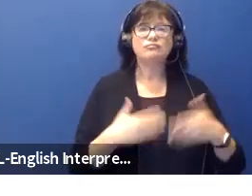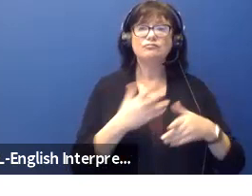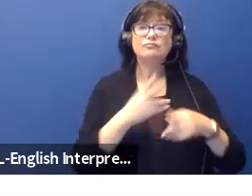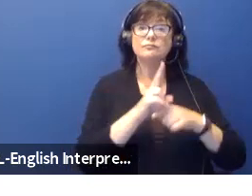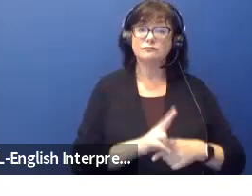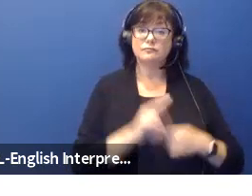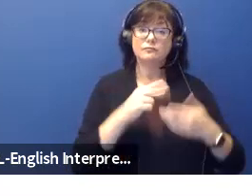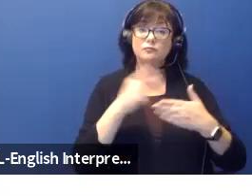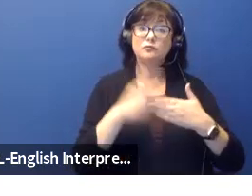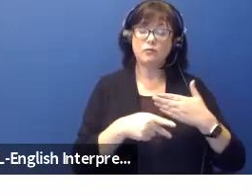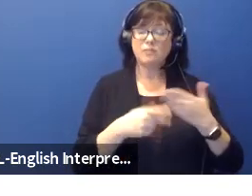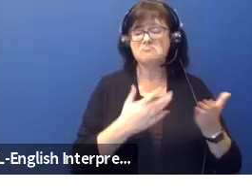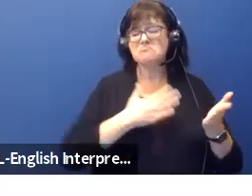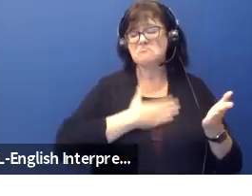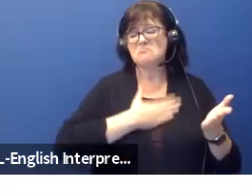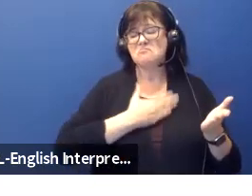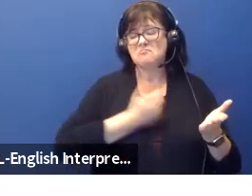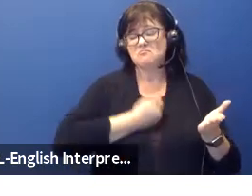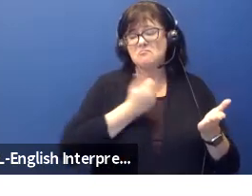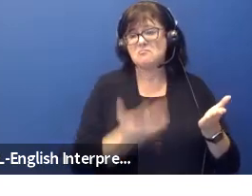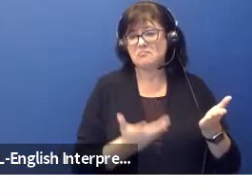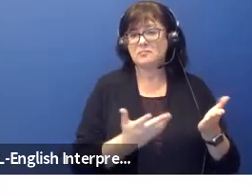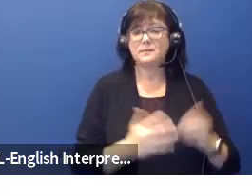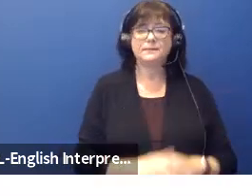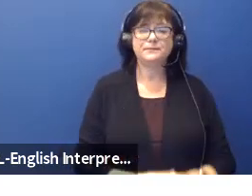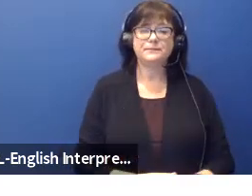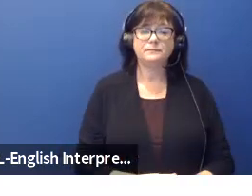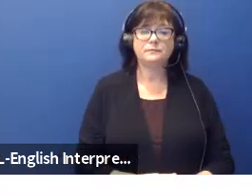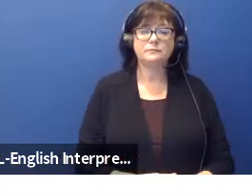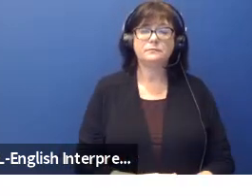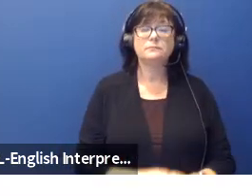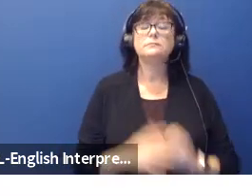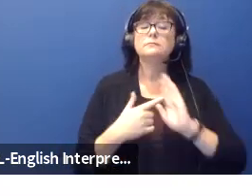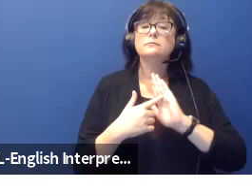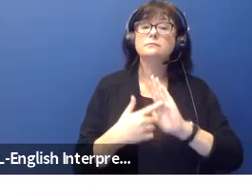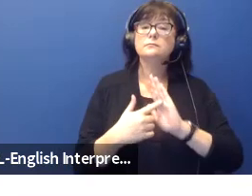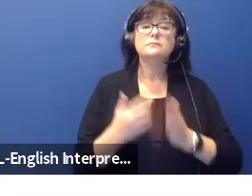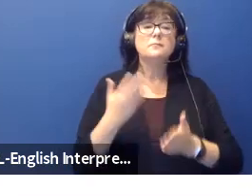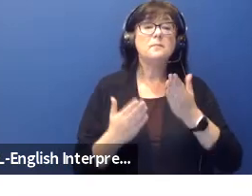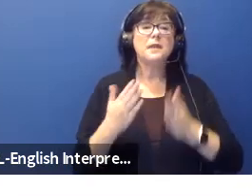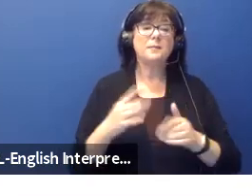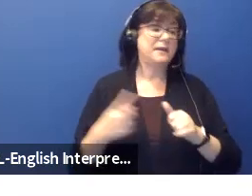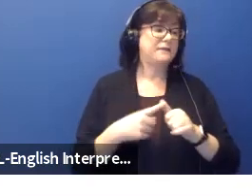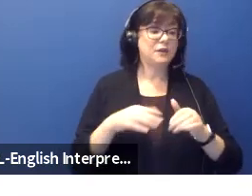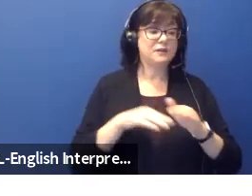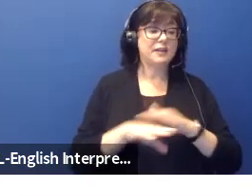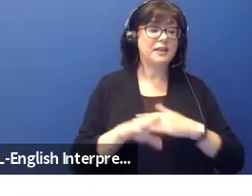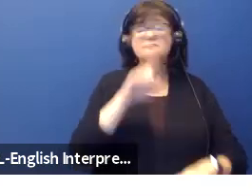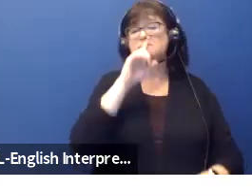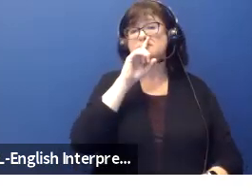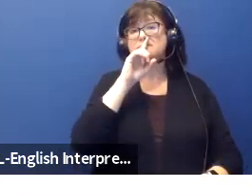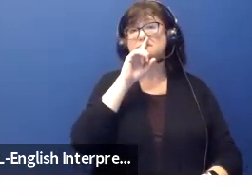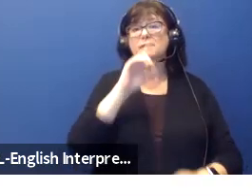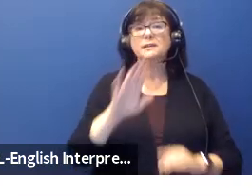They may not have wanted to disclose that they're from a particular cultural stream when they first came in, but maybe they would when they're a little more comfortable with the program.